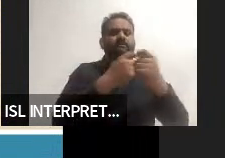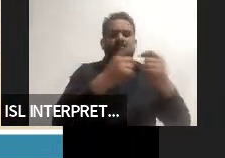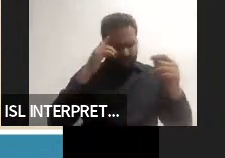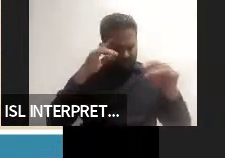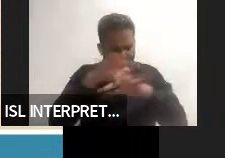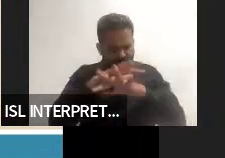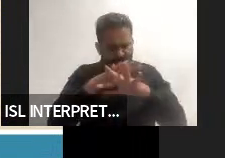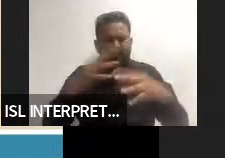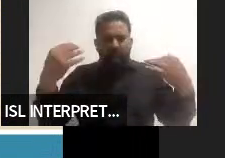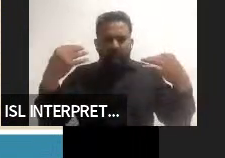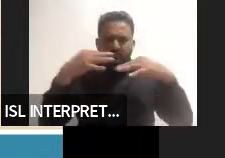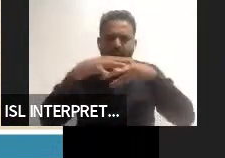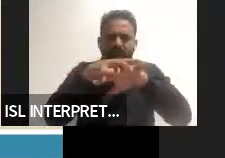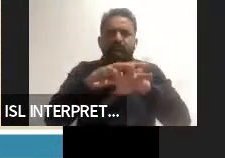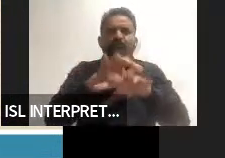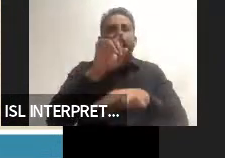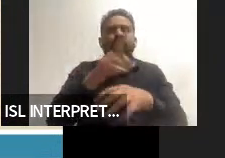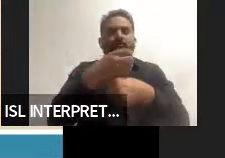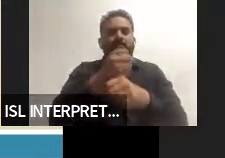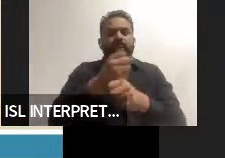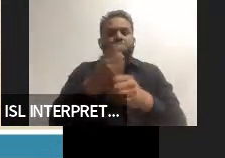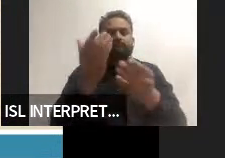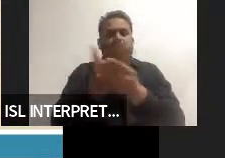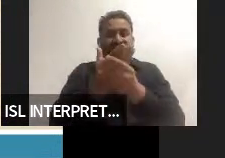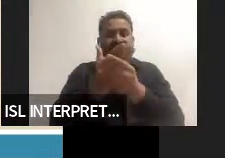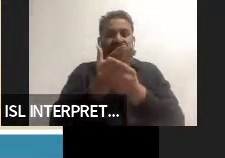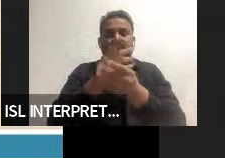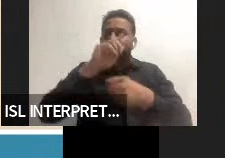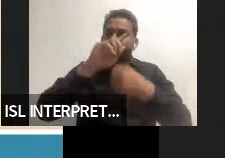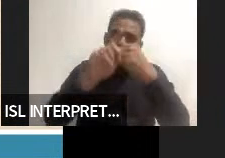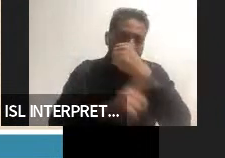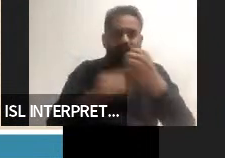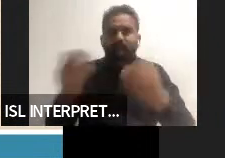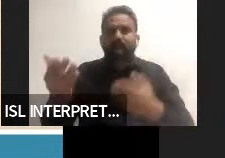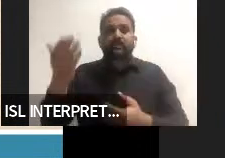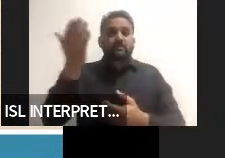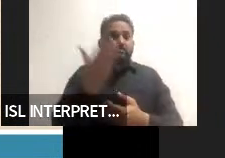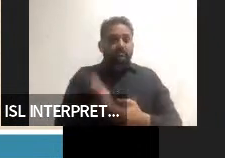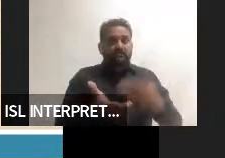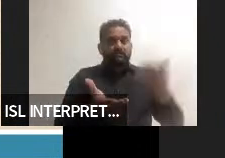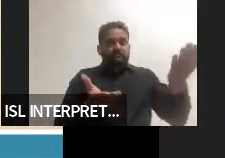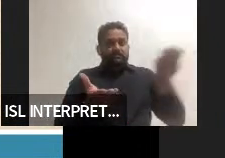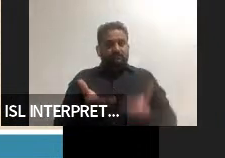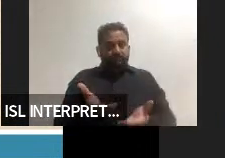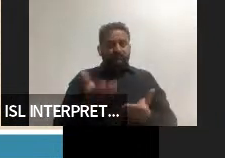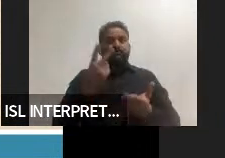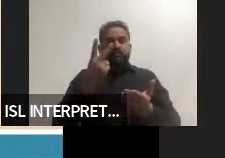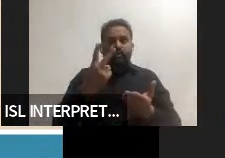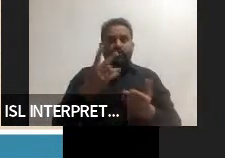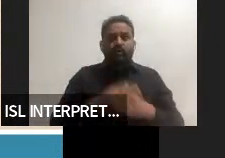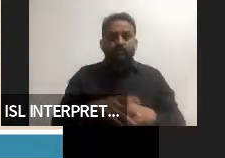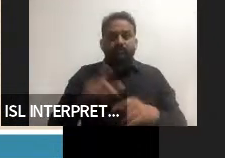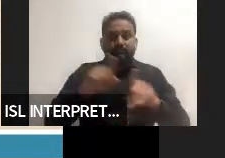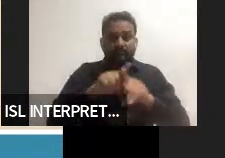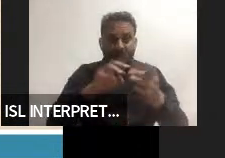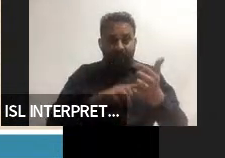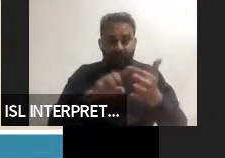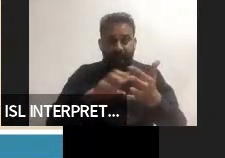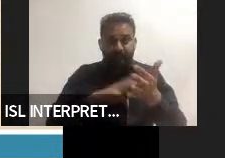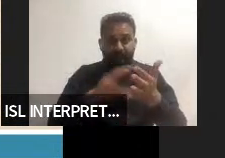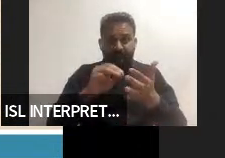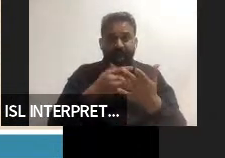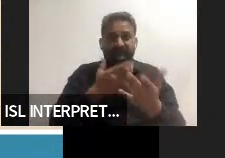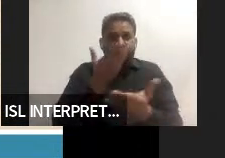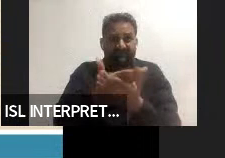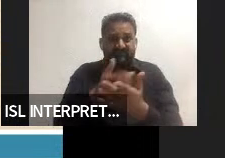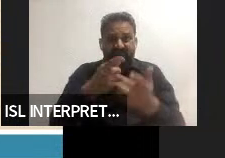at the last moment, they submit 2. But many times we have seen while marking the memoranda, we have seen that